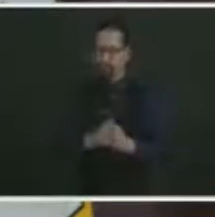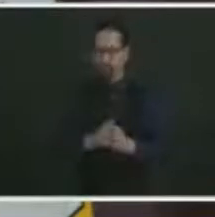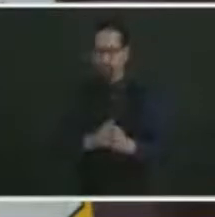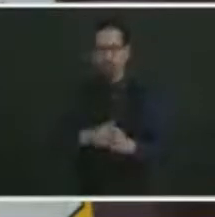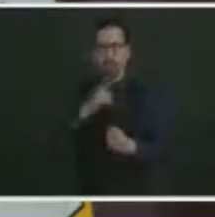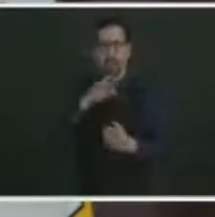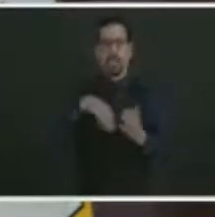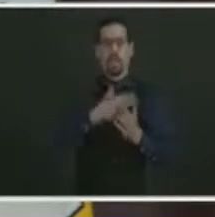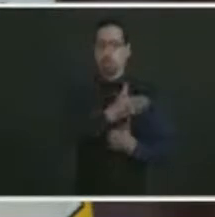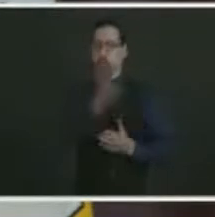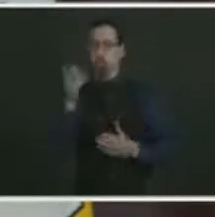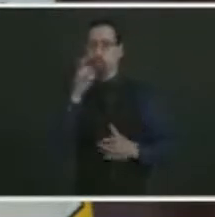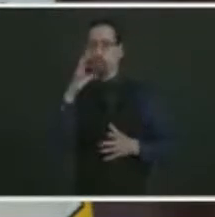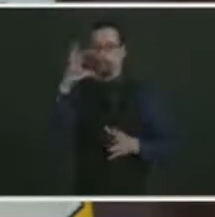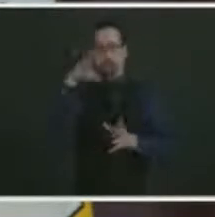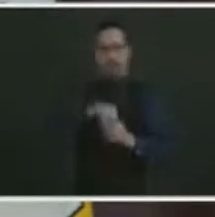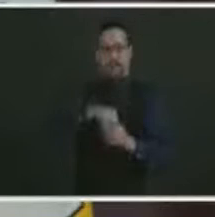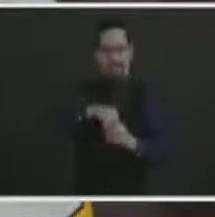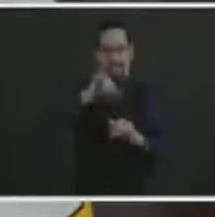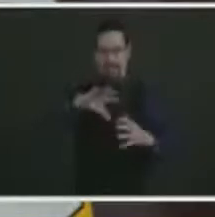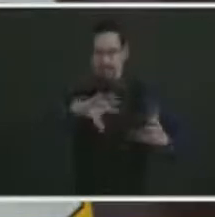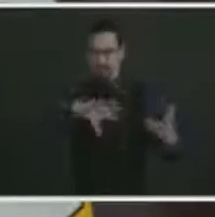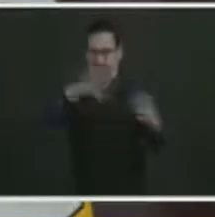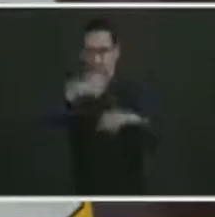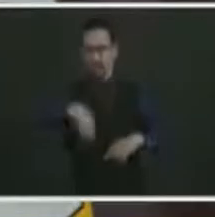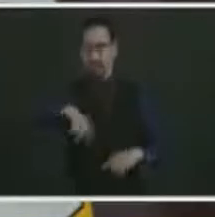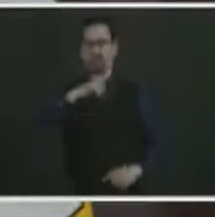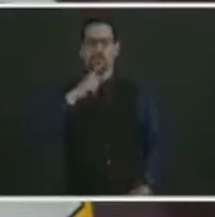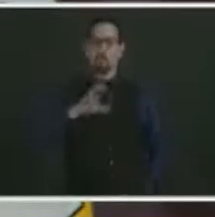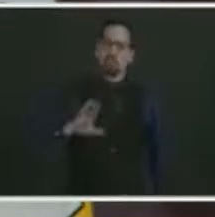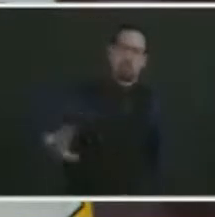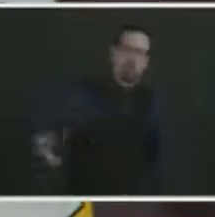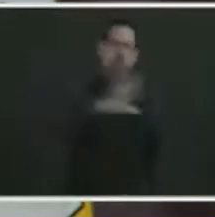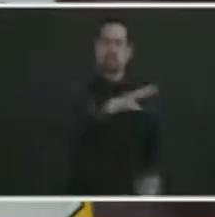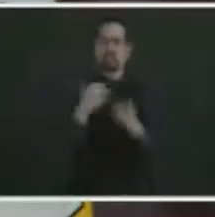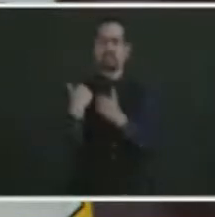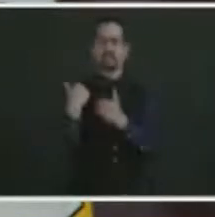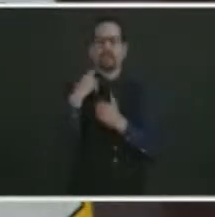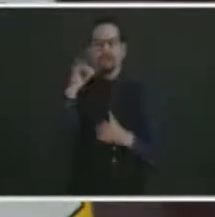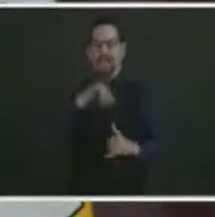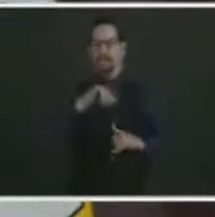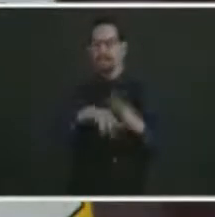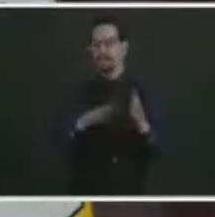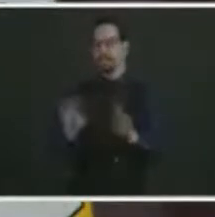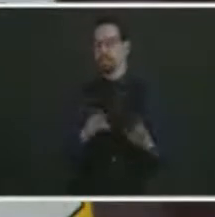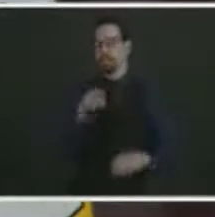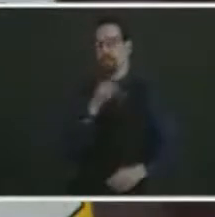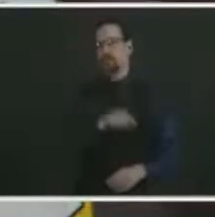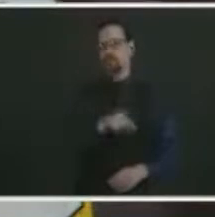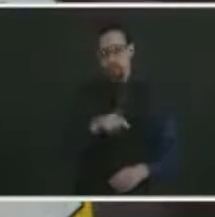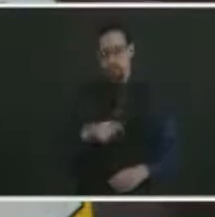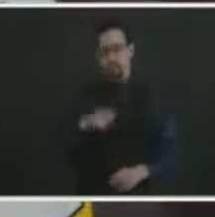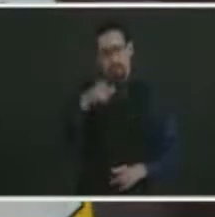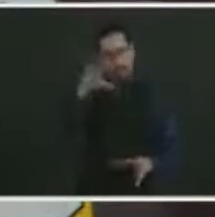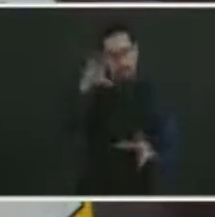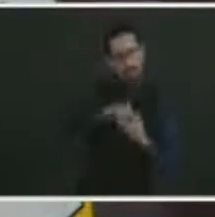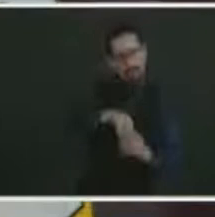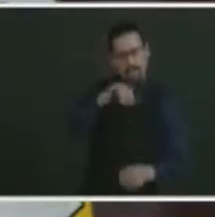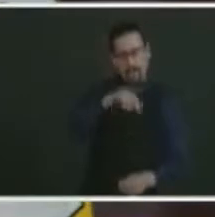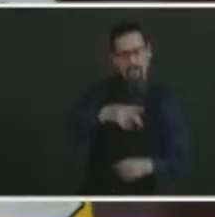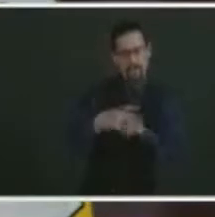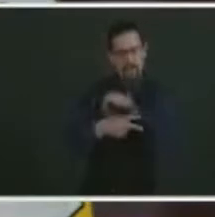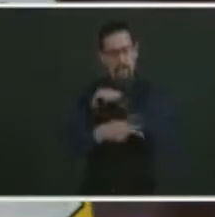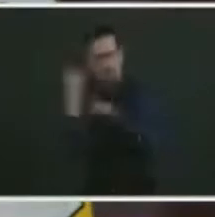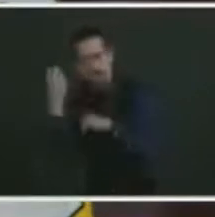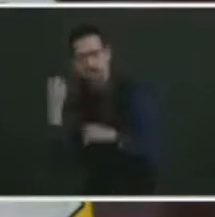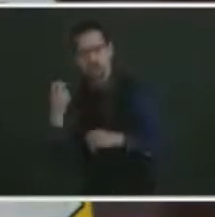in violence. So if you're in our streets and you're throwing bricks at someone and you're breaking and entering and you're setting things on